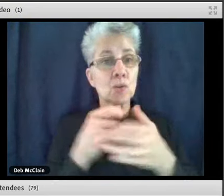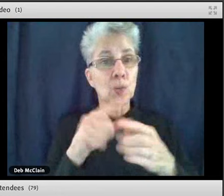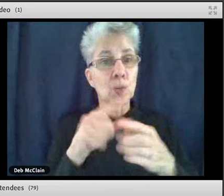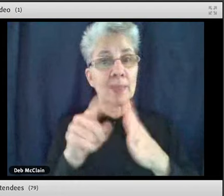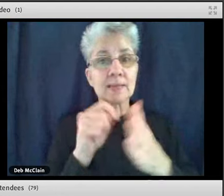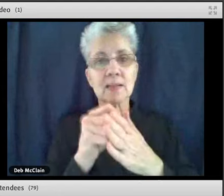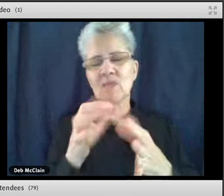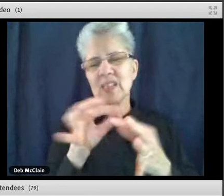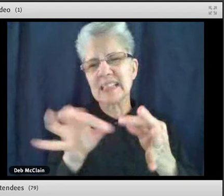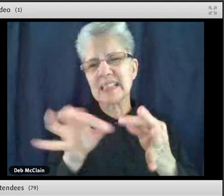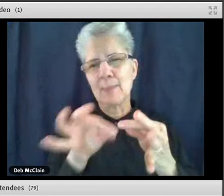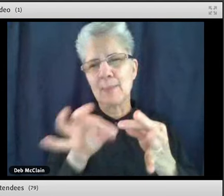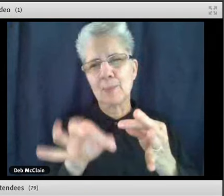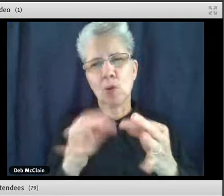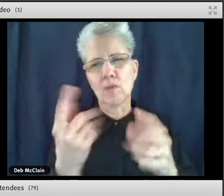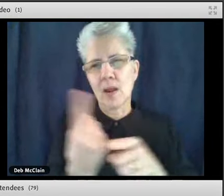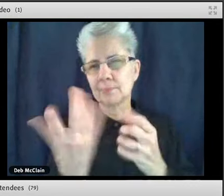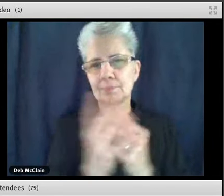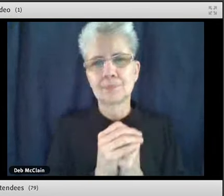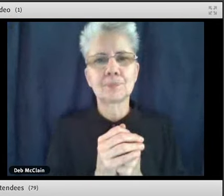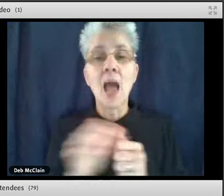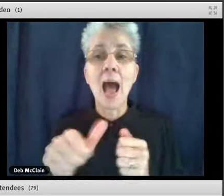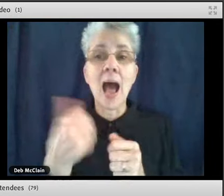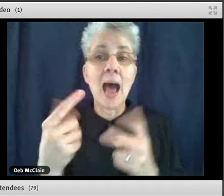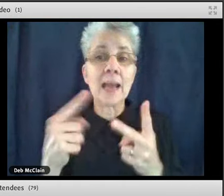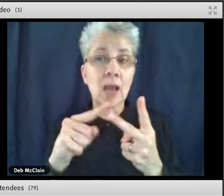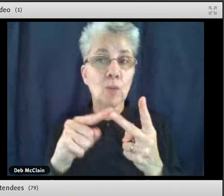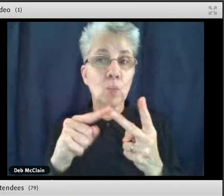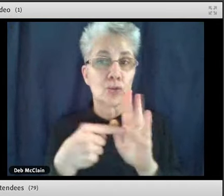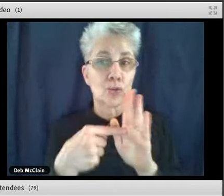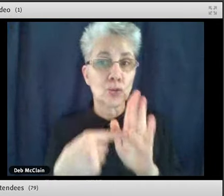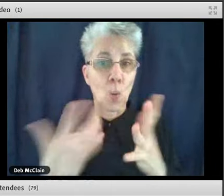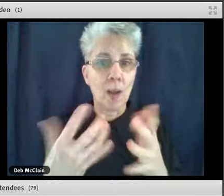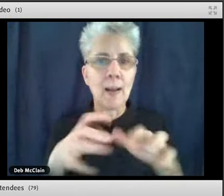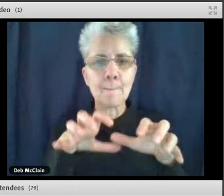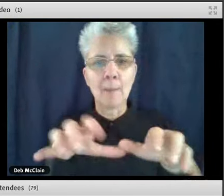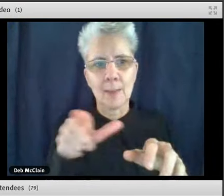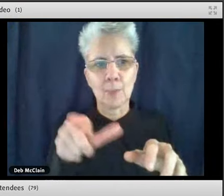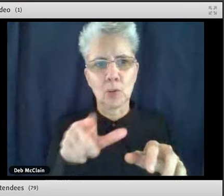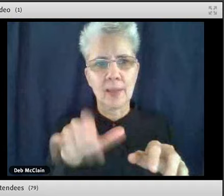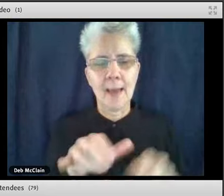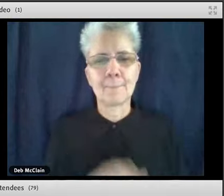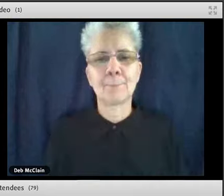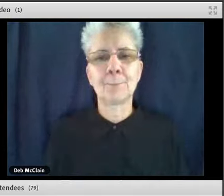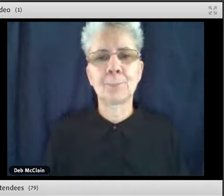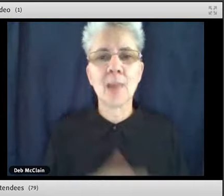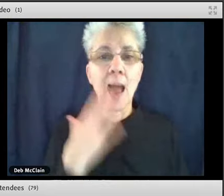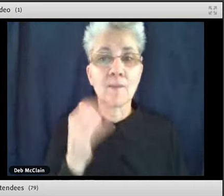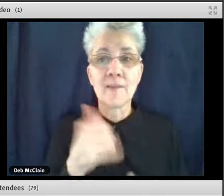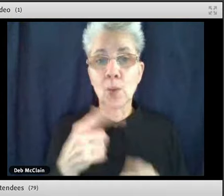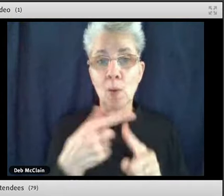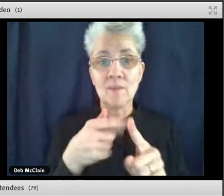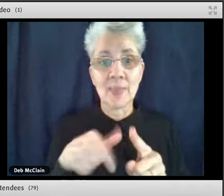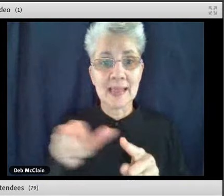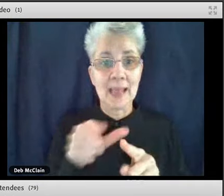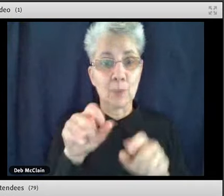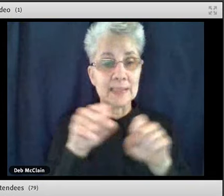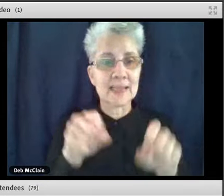want to show you is kind of a special library. It's a hospital library. This is the Borland Library, a University